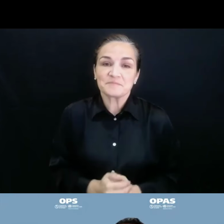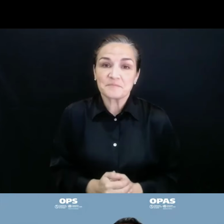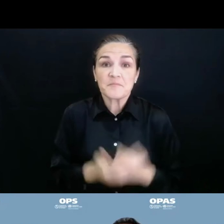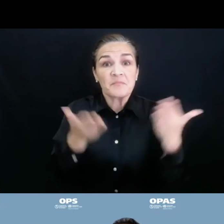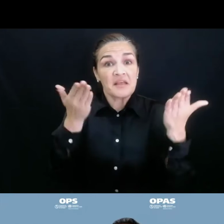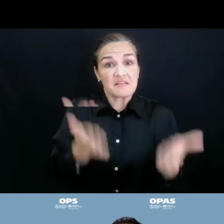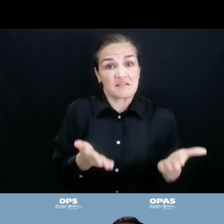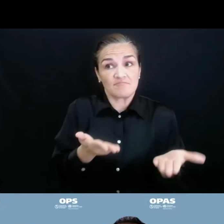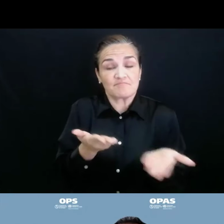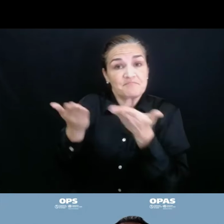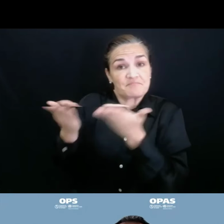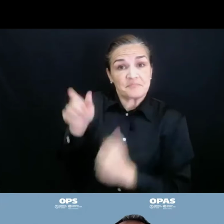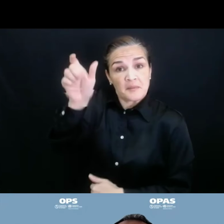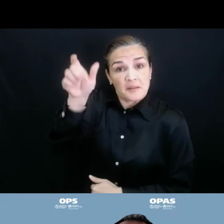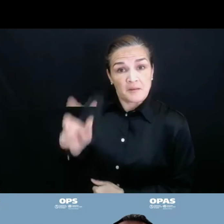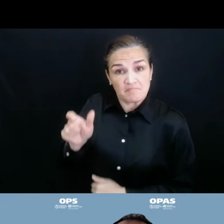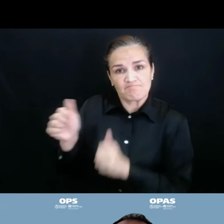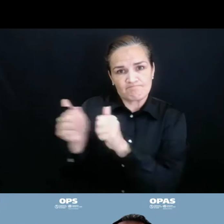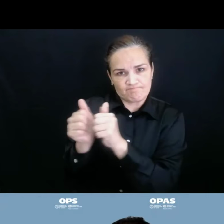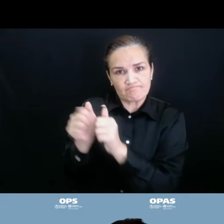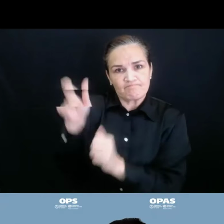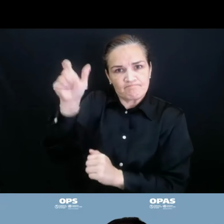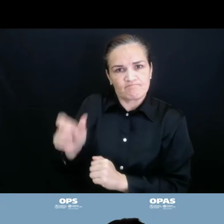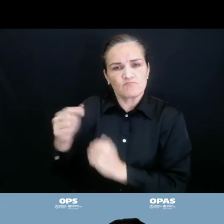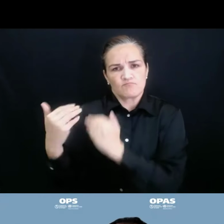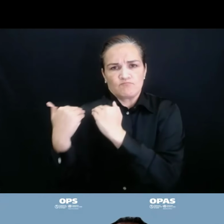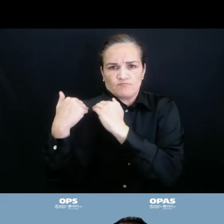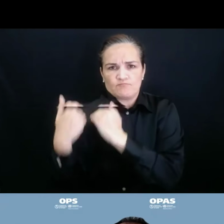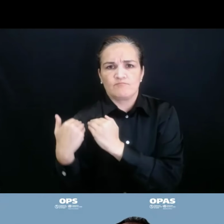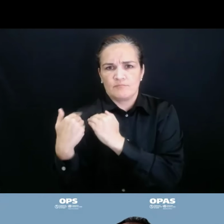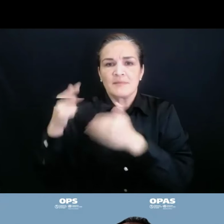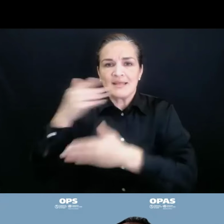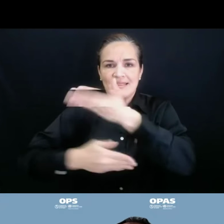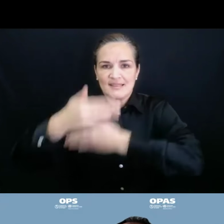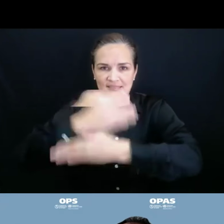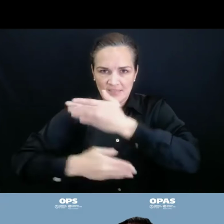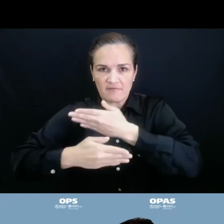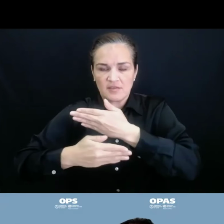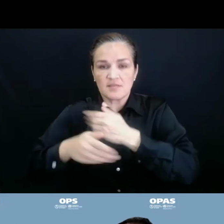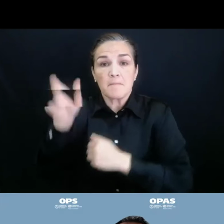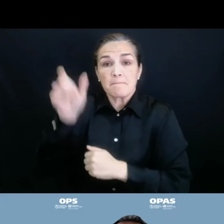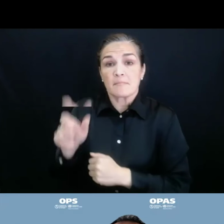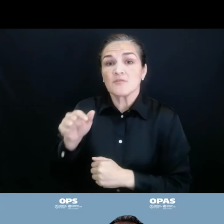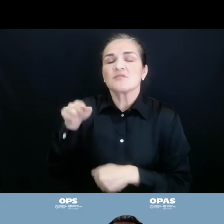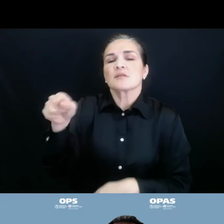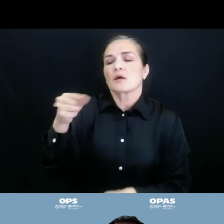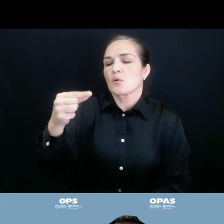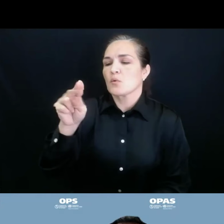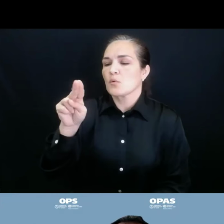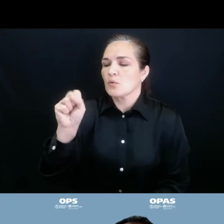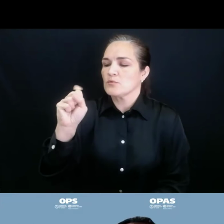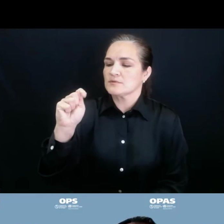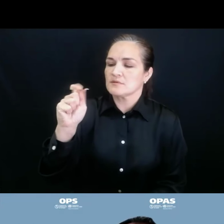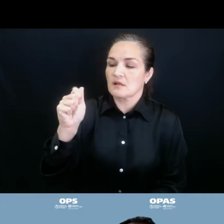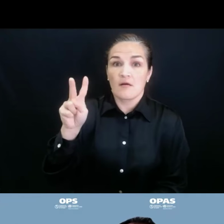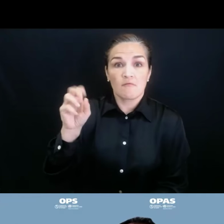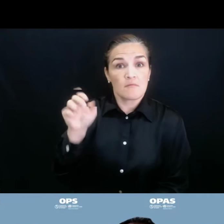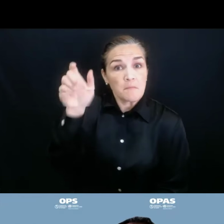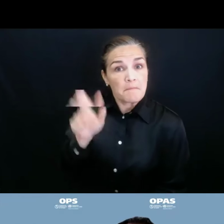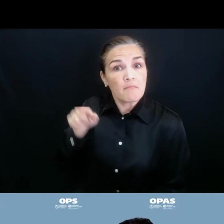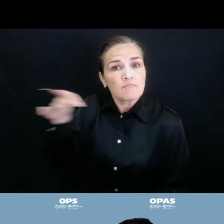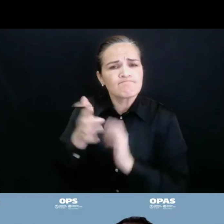to introduce my colleague, our Regional Advisor for Disabilities and Rehabilitation, Dr. Gustavo Perez Reina, who is going to talk a little